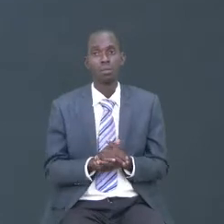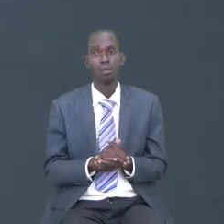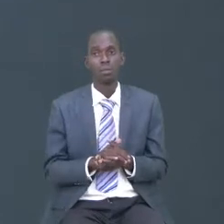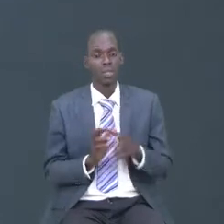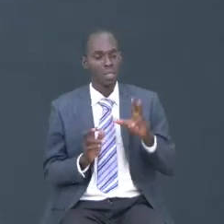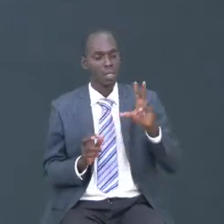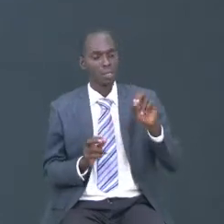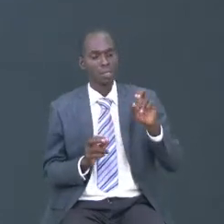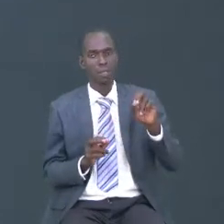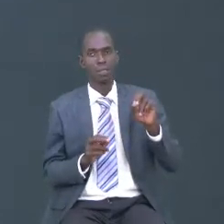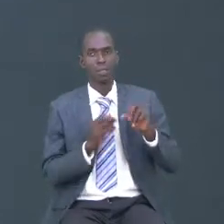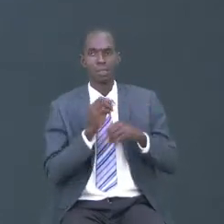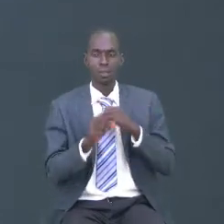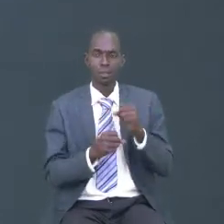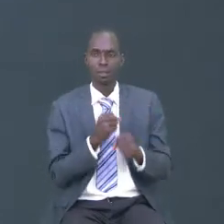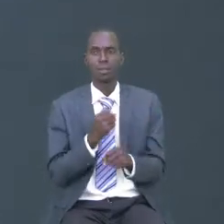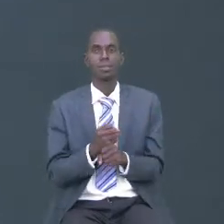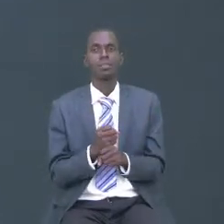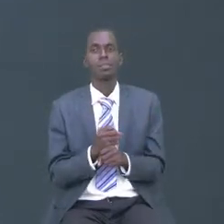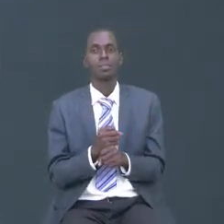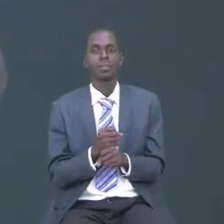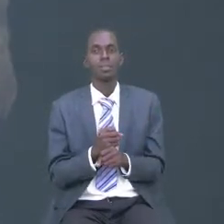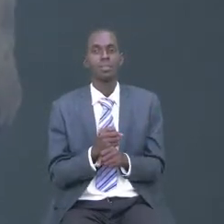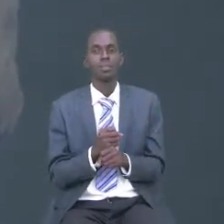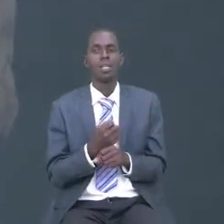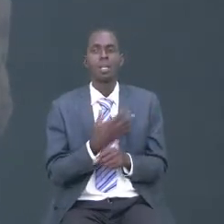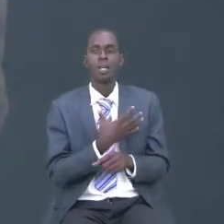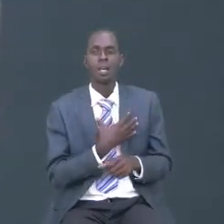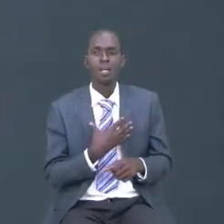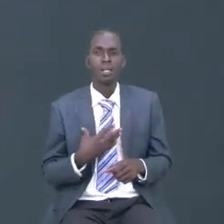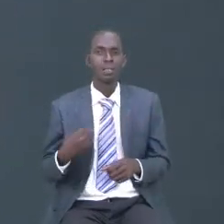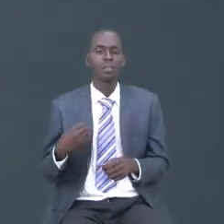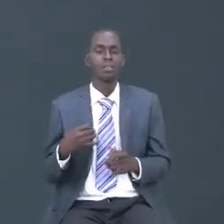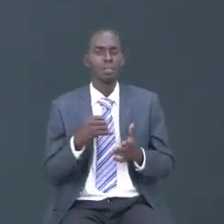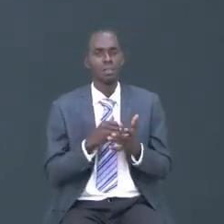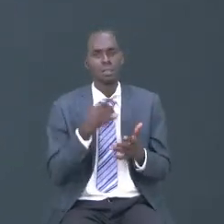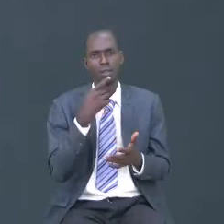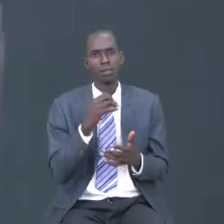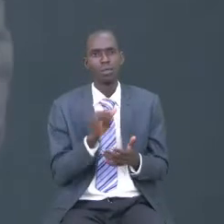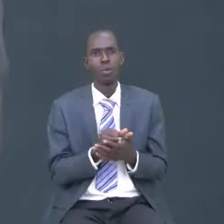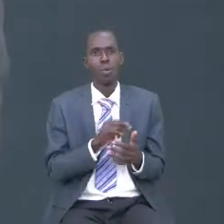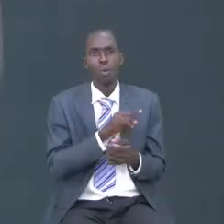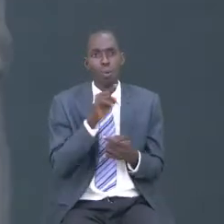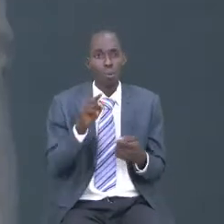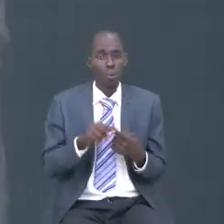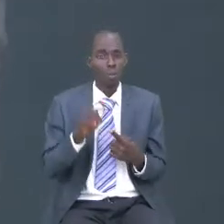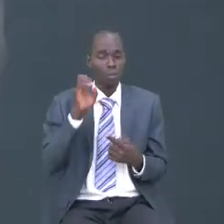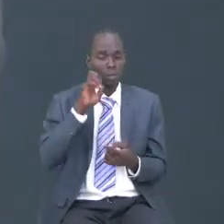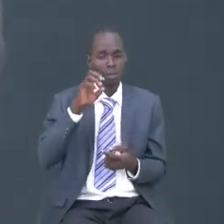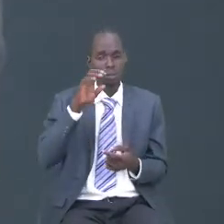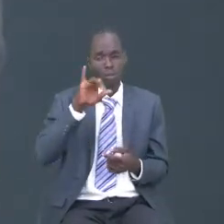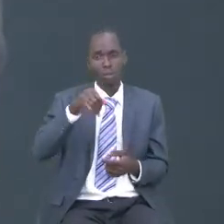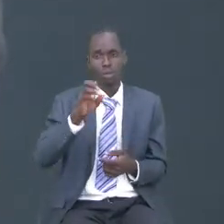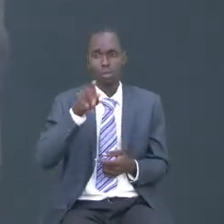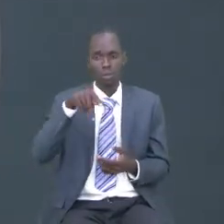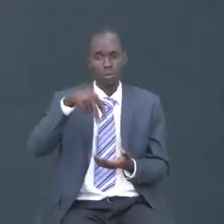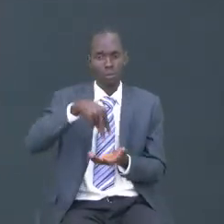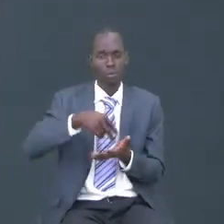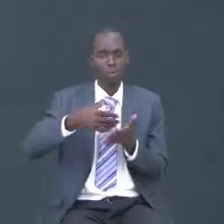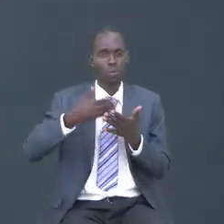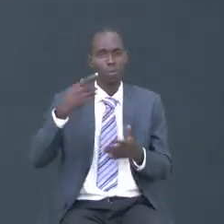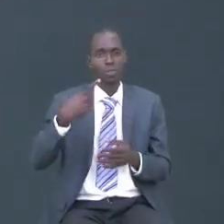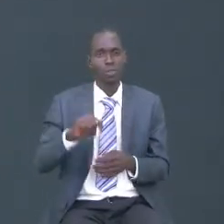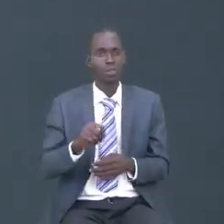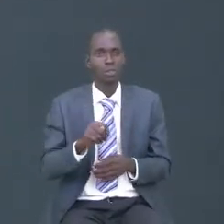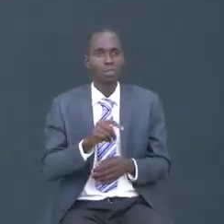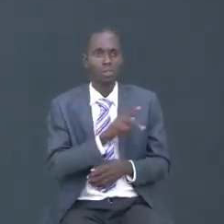30 years old, and it says when he stood before Pharaoh, king